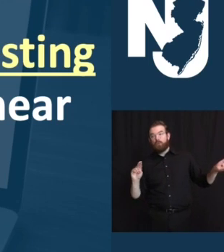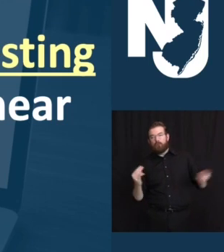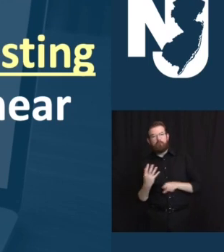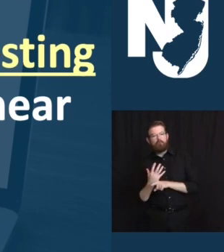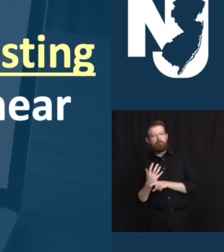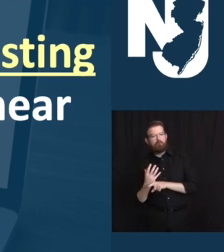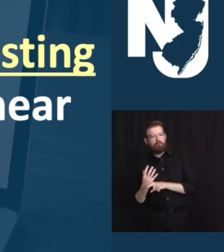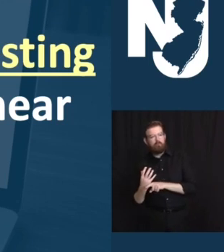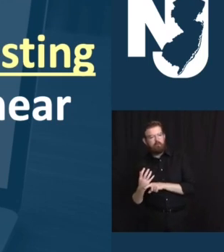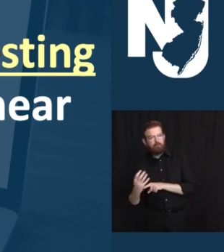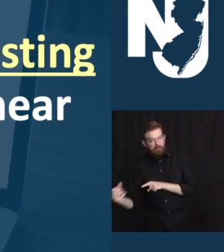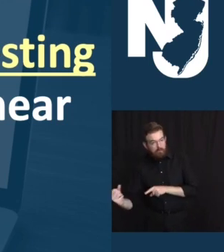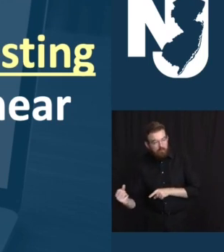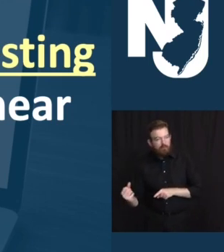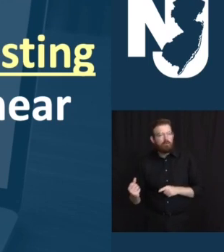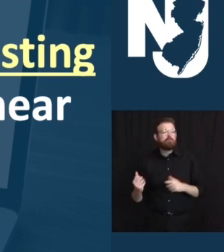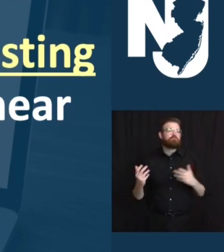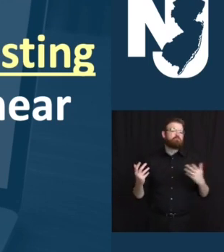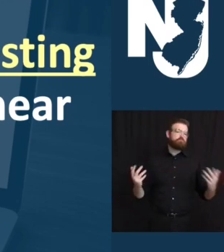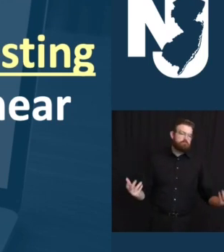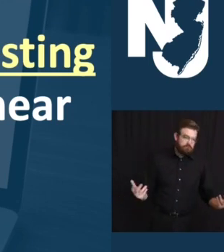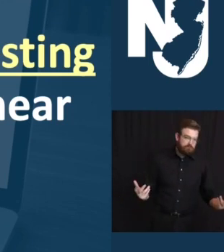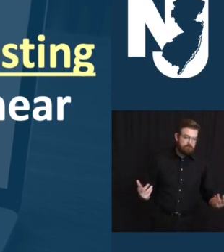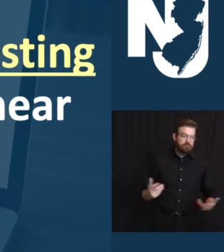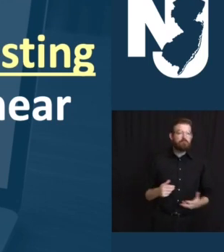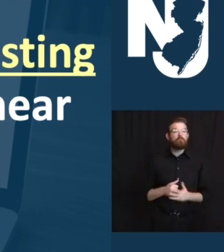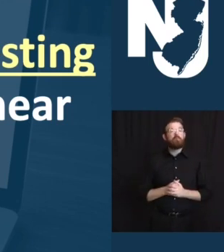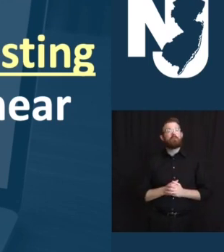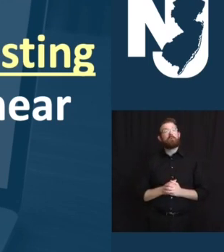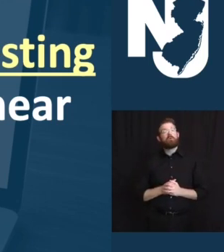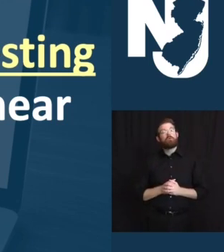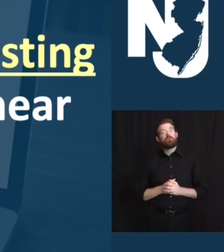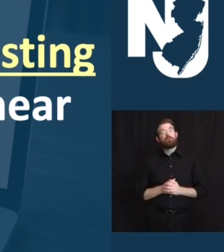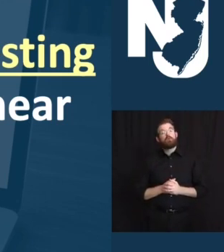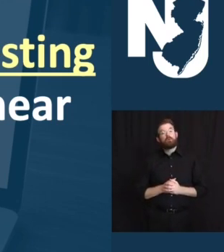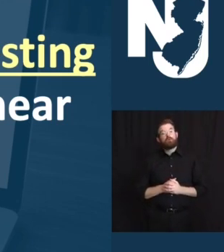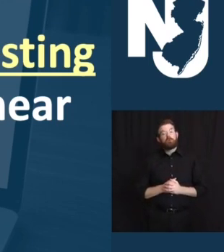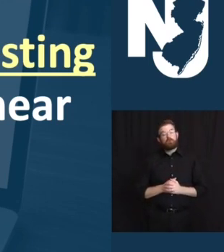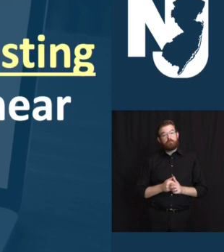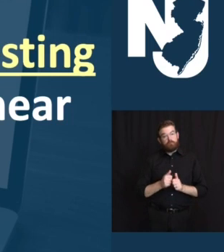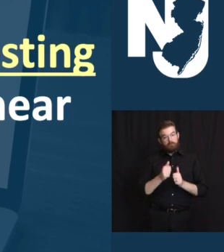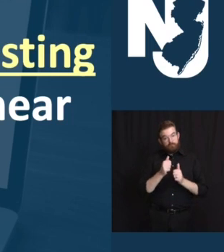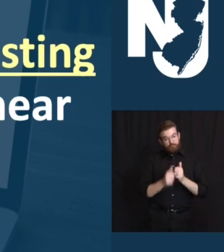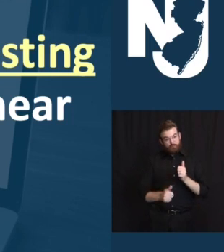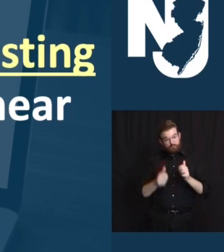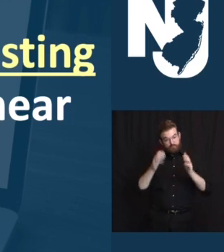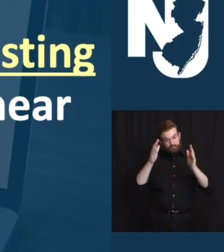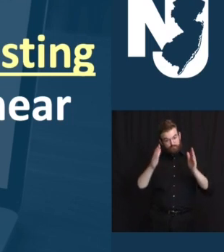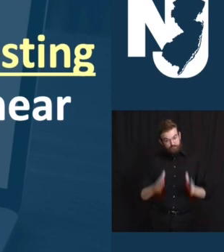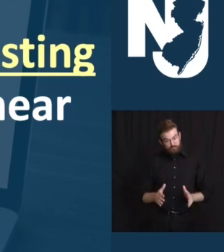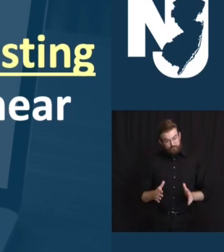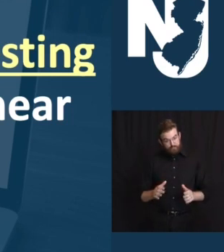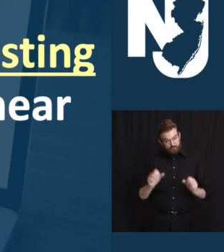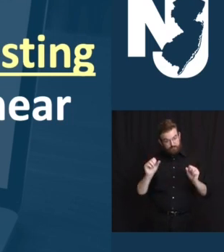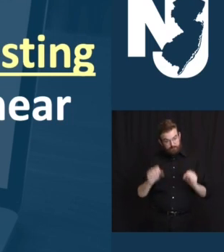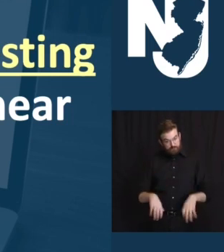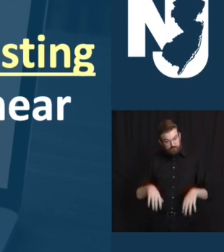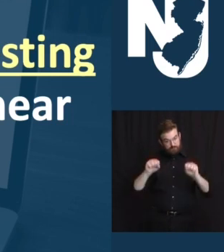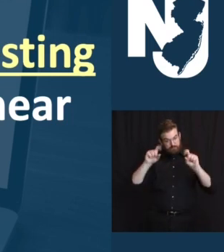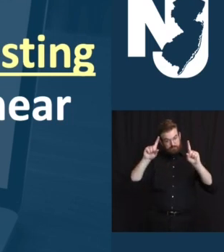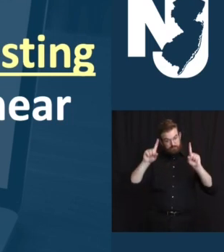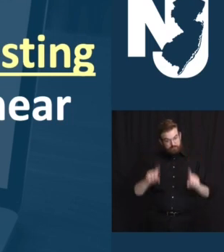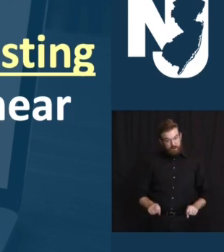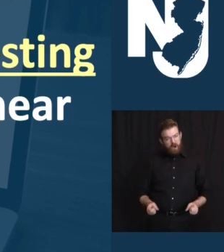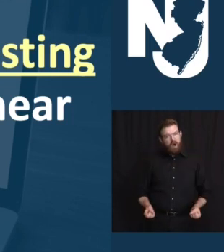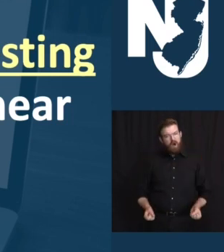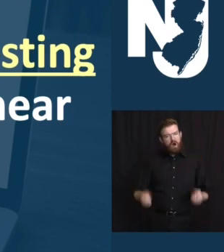No state has the per capita capacity that we have in New Jersey. George Helmy and I were speaking, Judy,